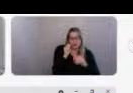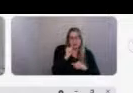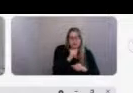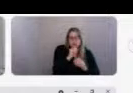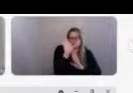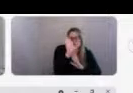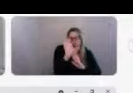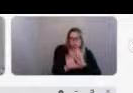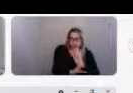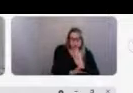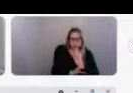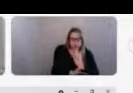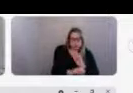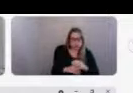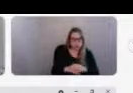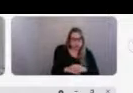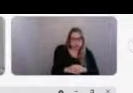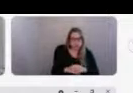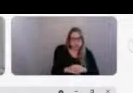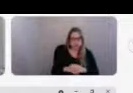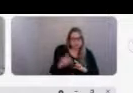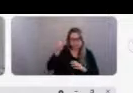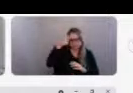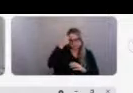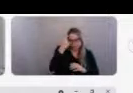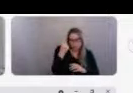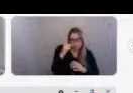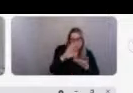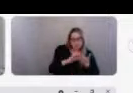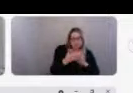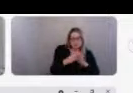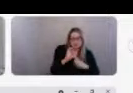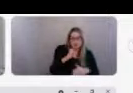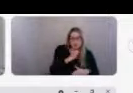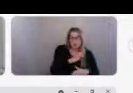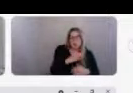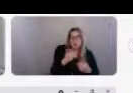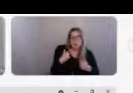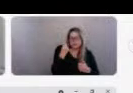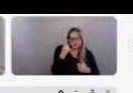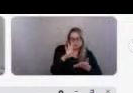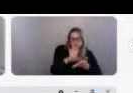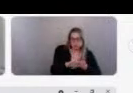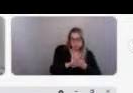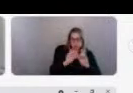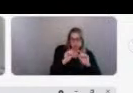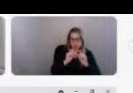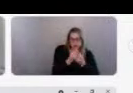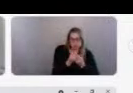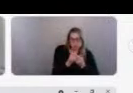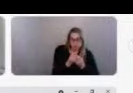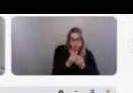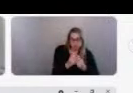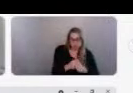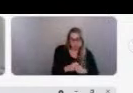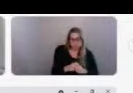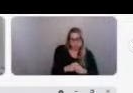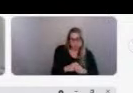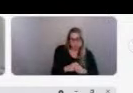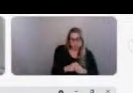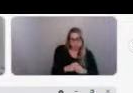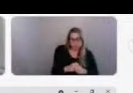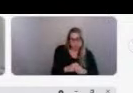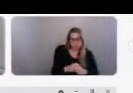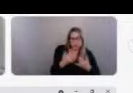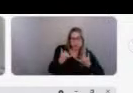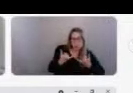constitution we are governed by one city council we have one school district the suds and the